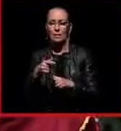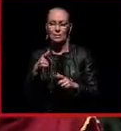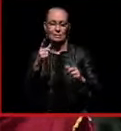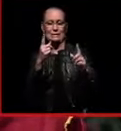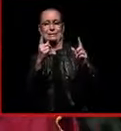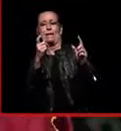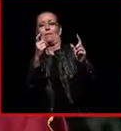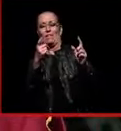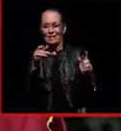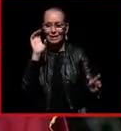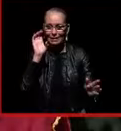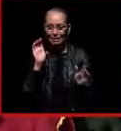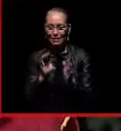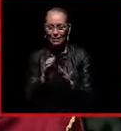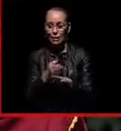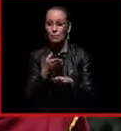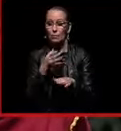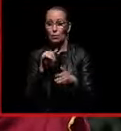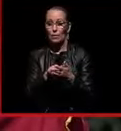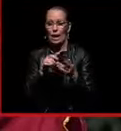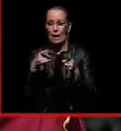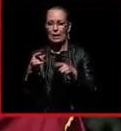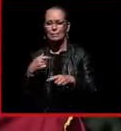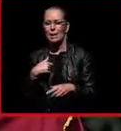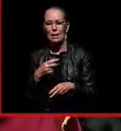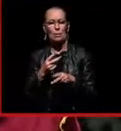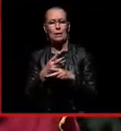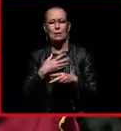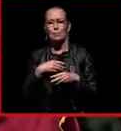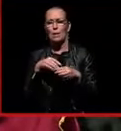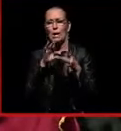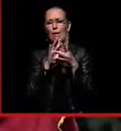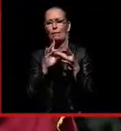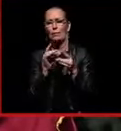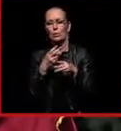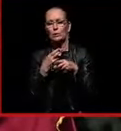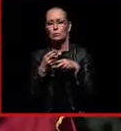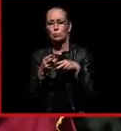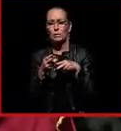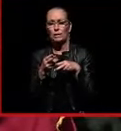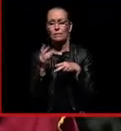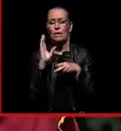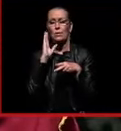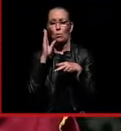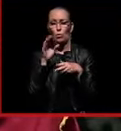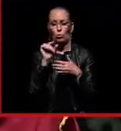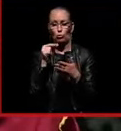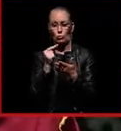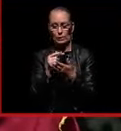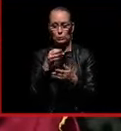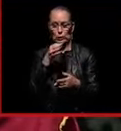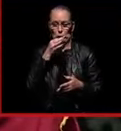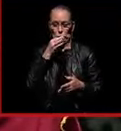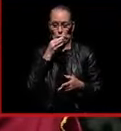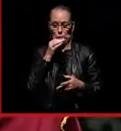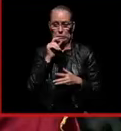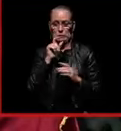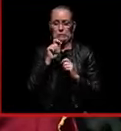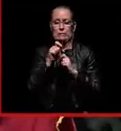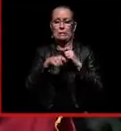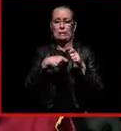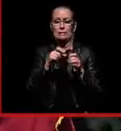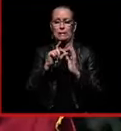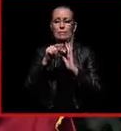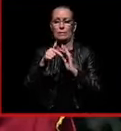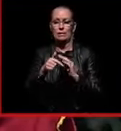But before all of that happens, and I'm keeping my remarks brief so it will happen sooner rather than later, I ask you to join